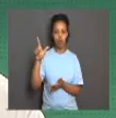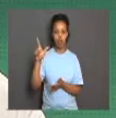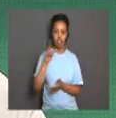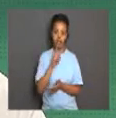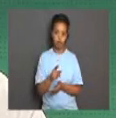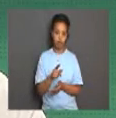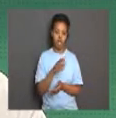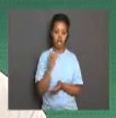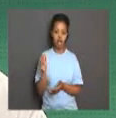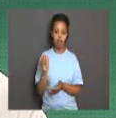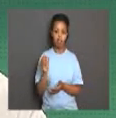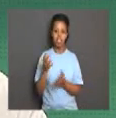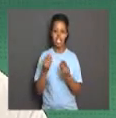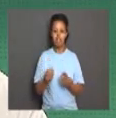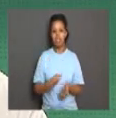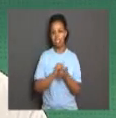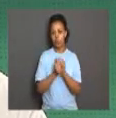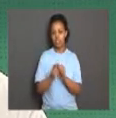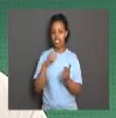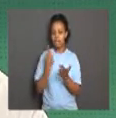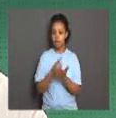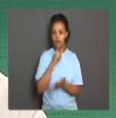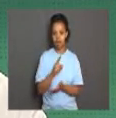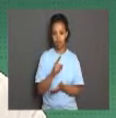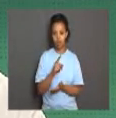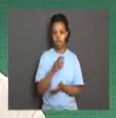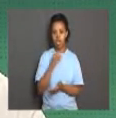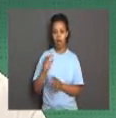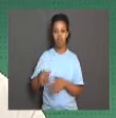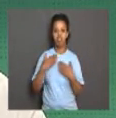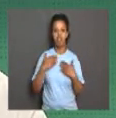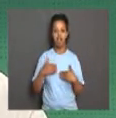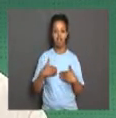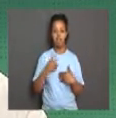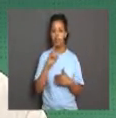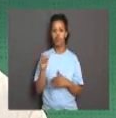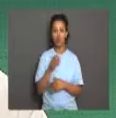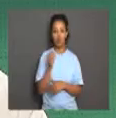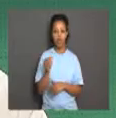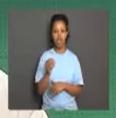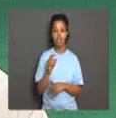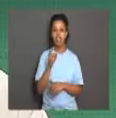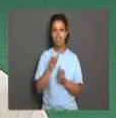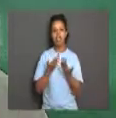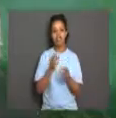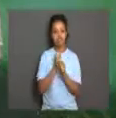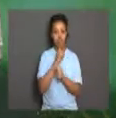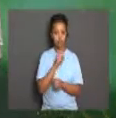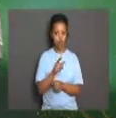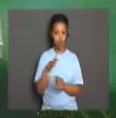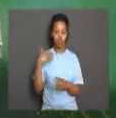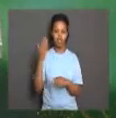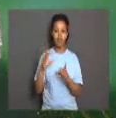paleontology as evidence of evolution, what fossils are, and how they are formed.